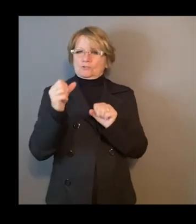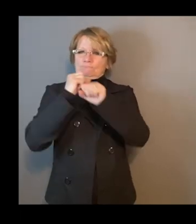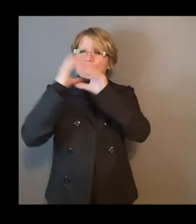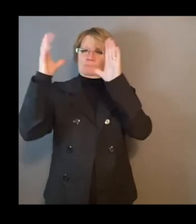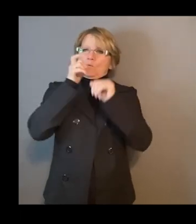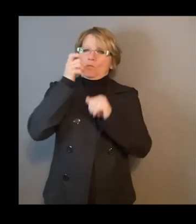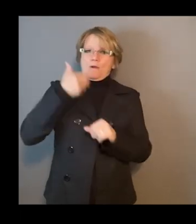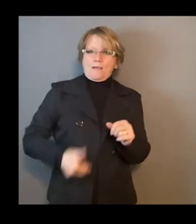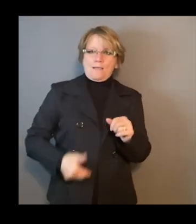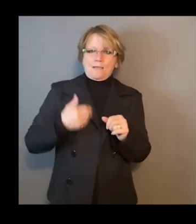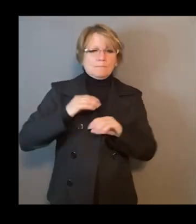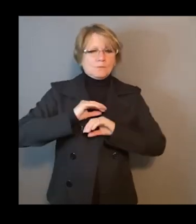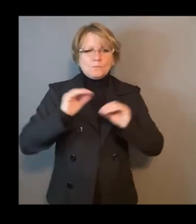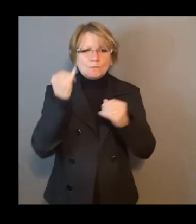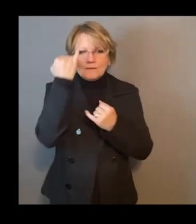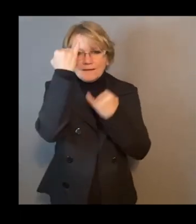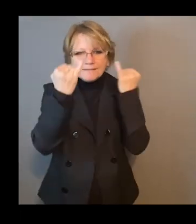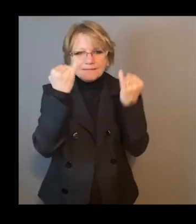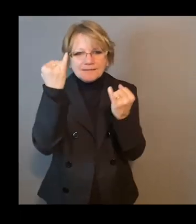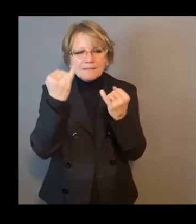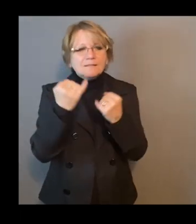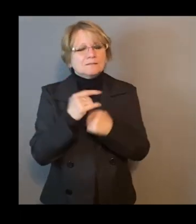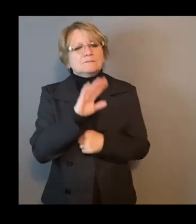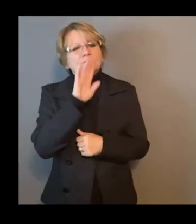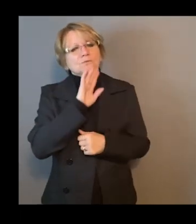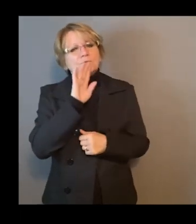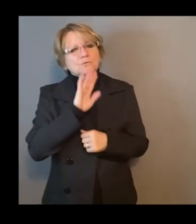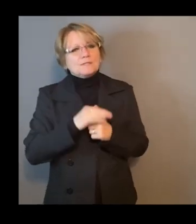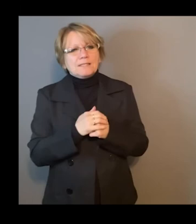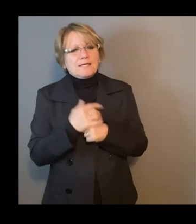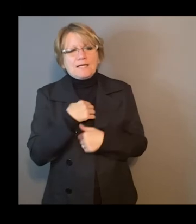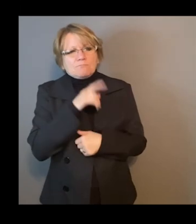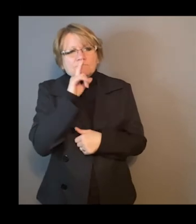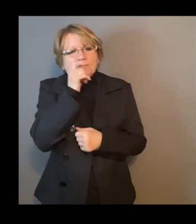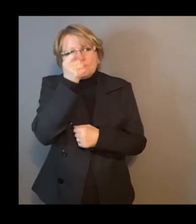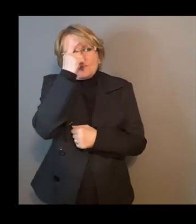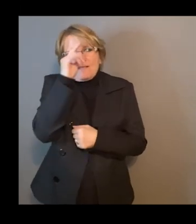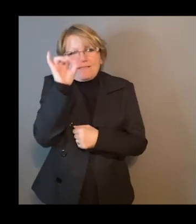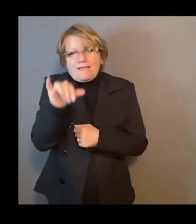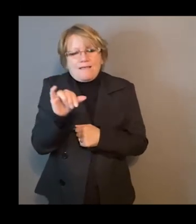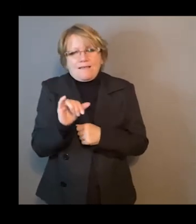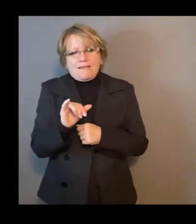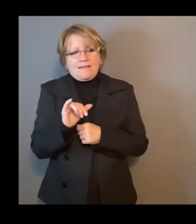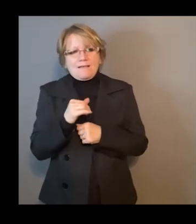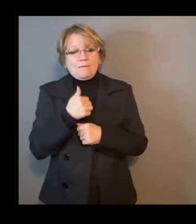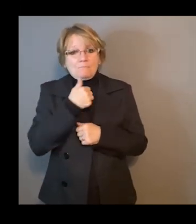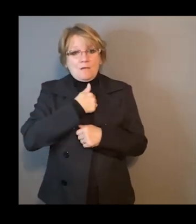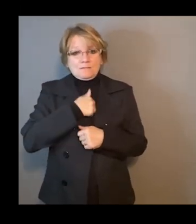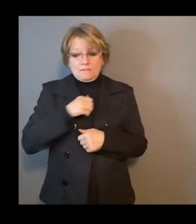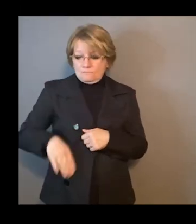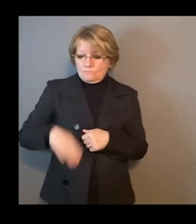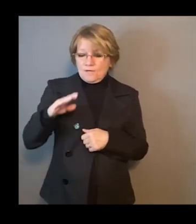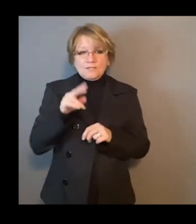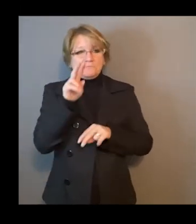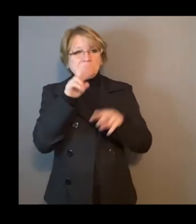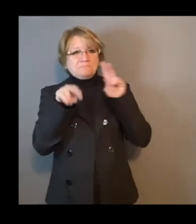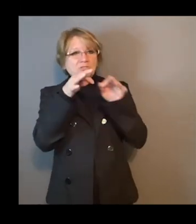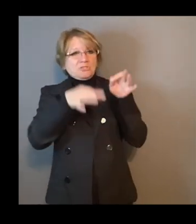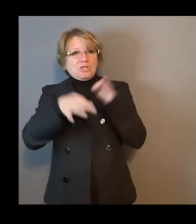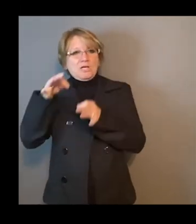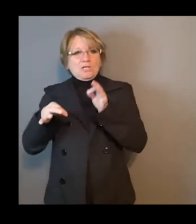know, this concept of who I am? It's like, it's just frustrating. I never understood it. I was never raised to judge like